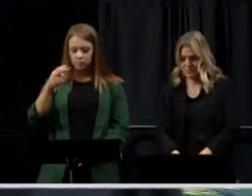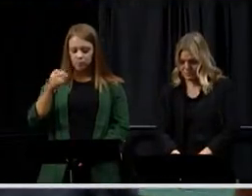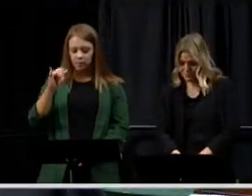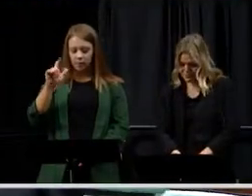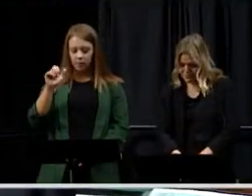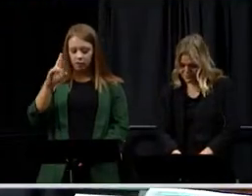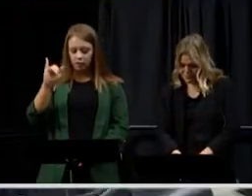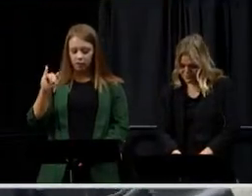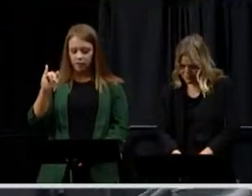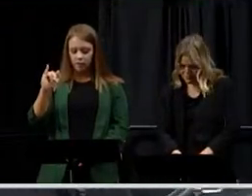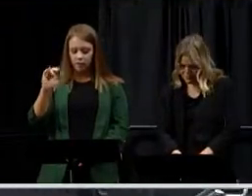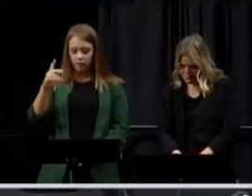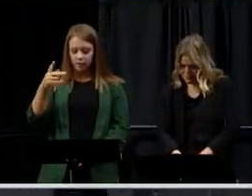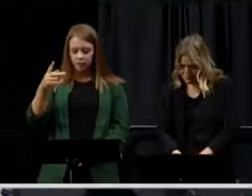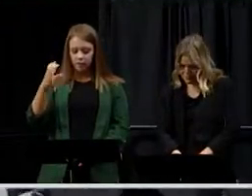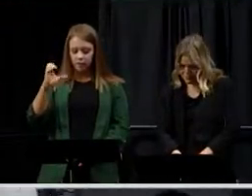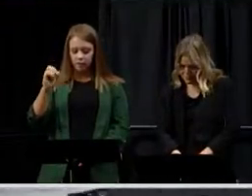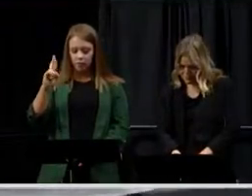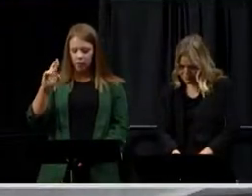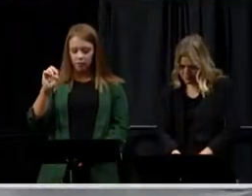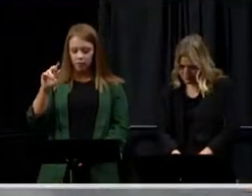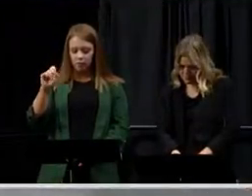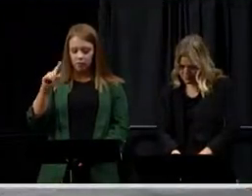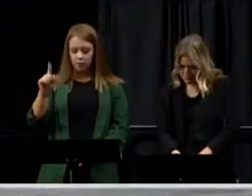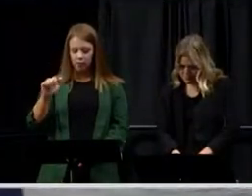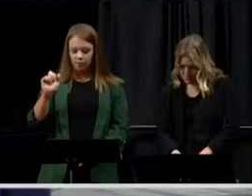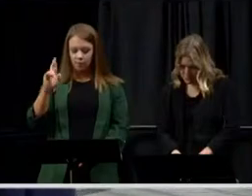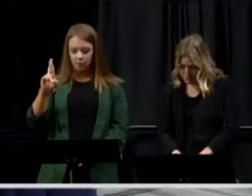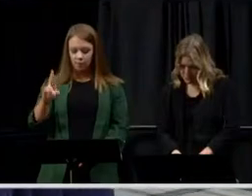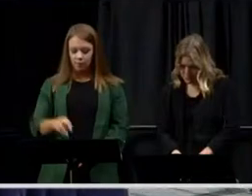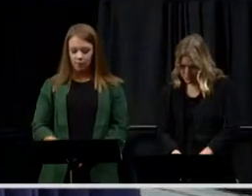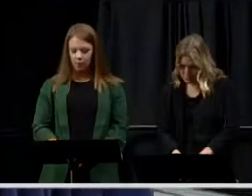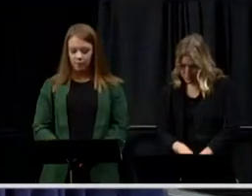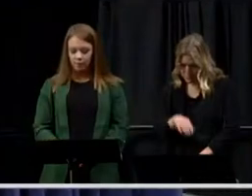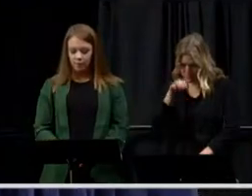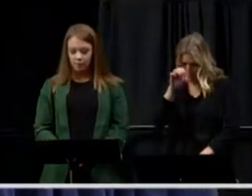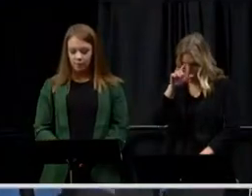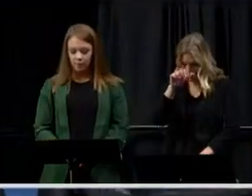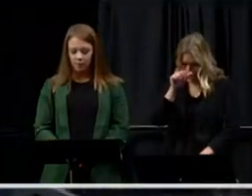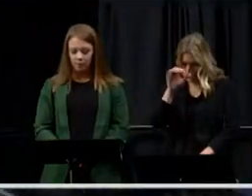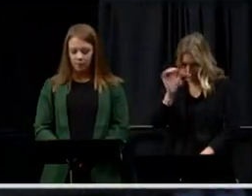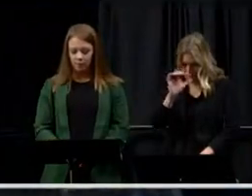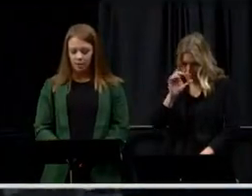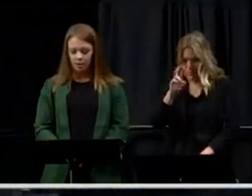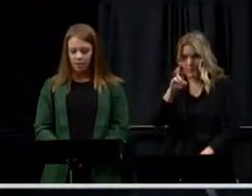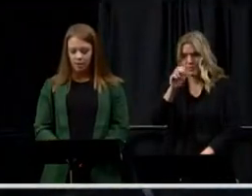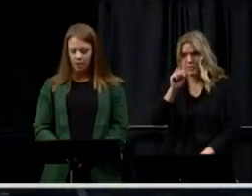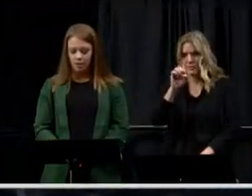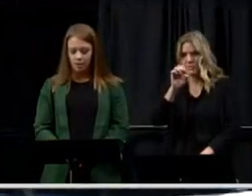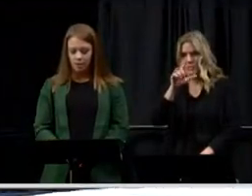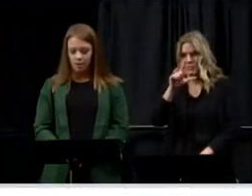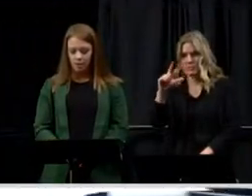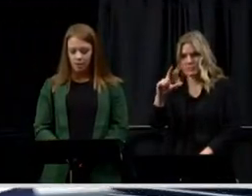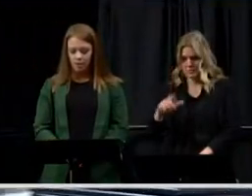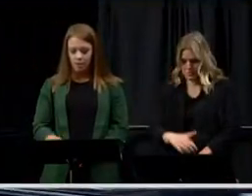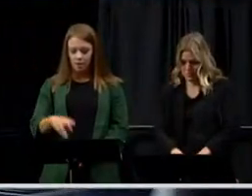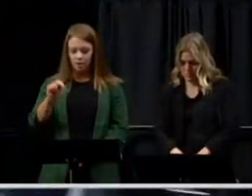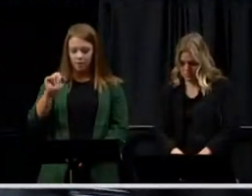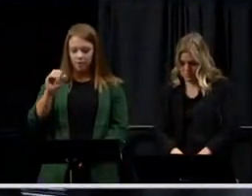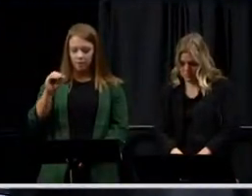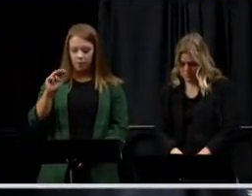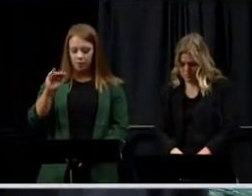Hillary Nicole Perez Cortazar. Ella Catherine Russell.